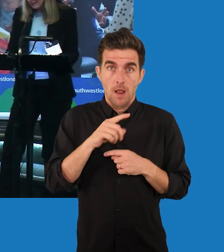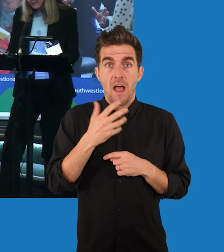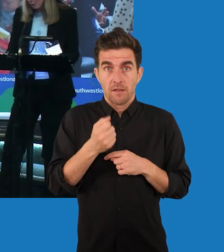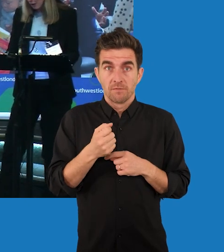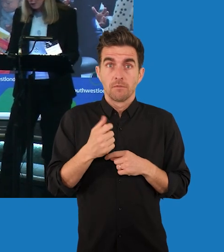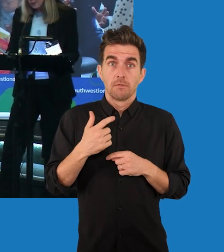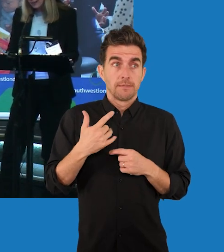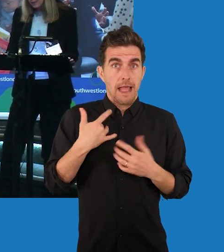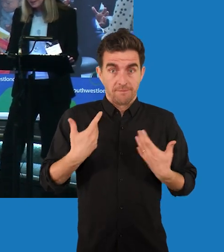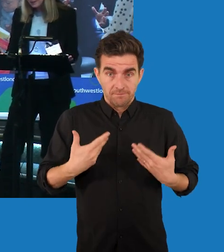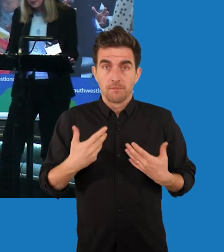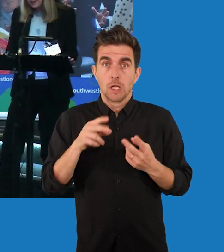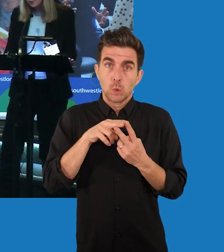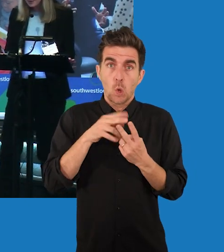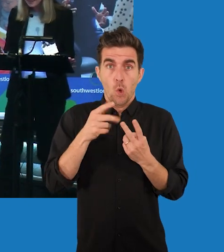the fact that there are